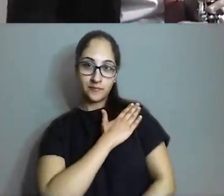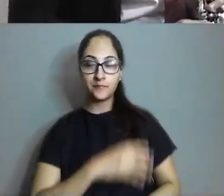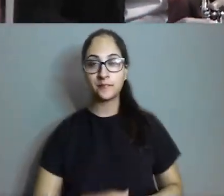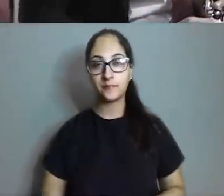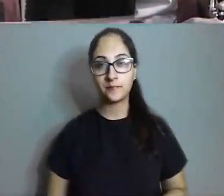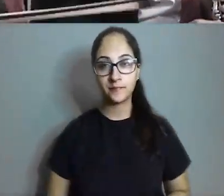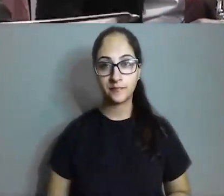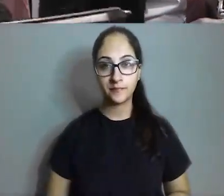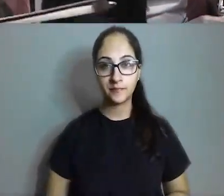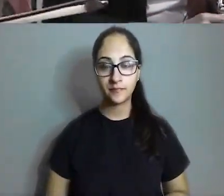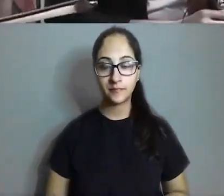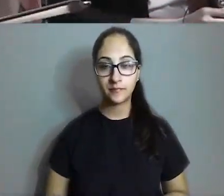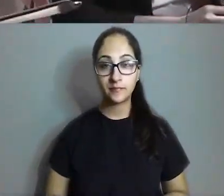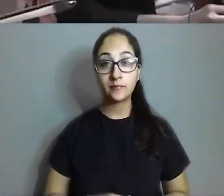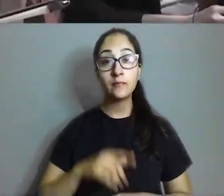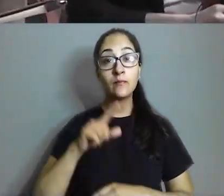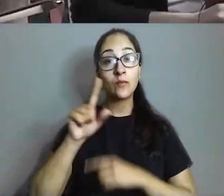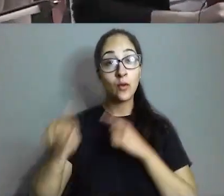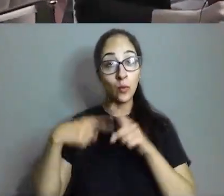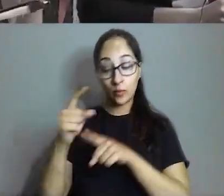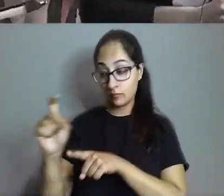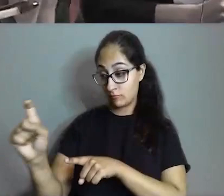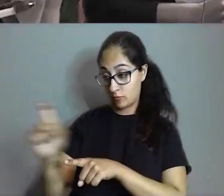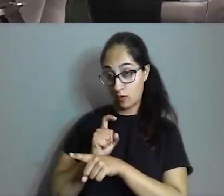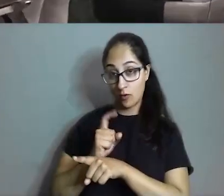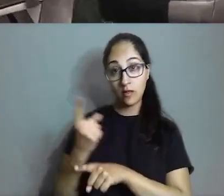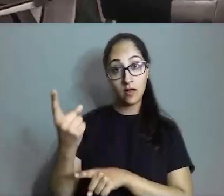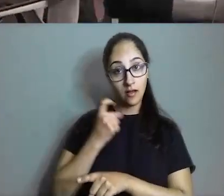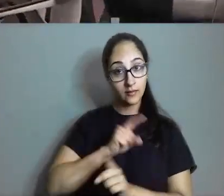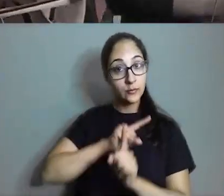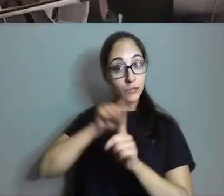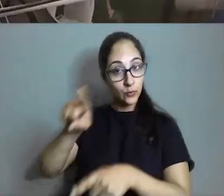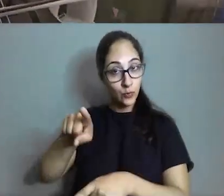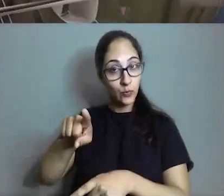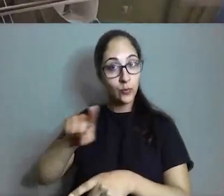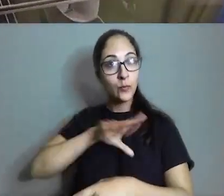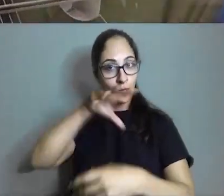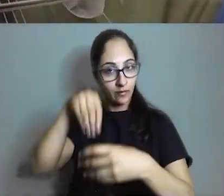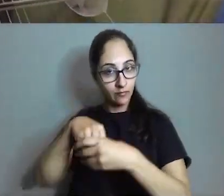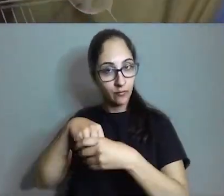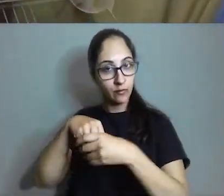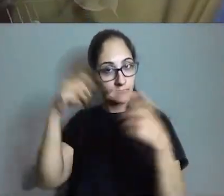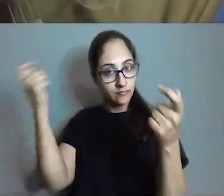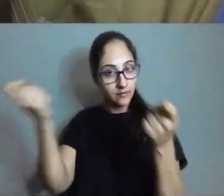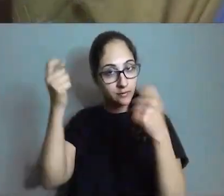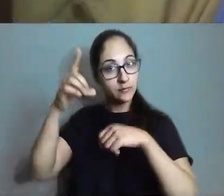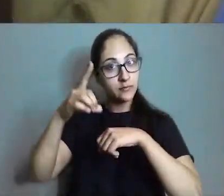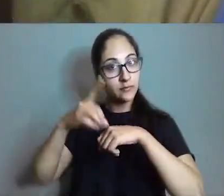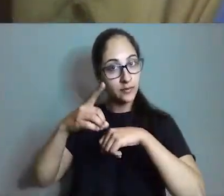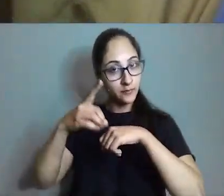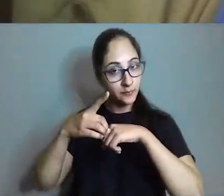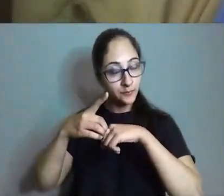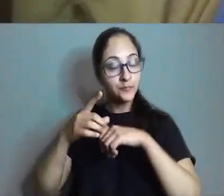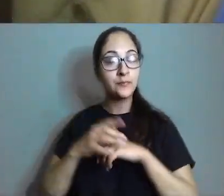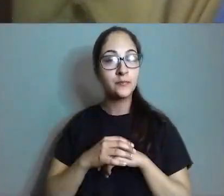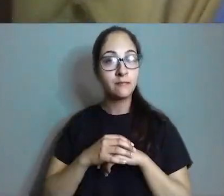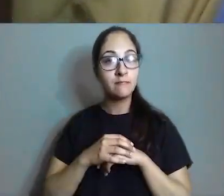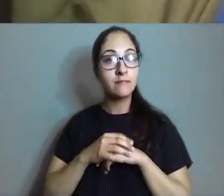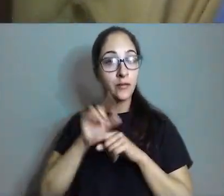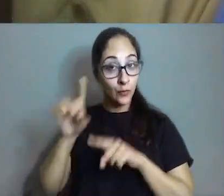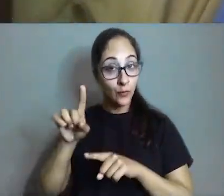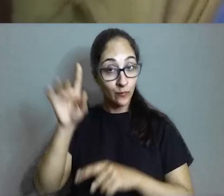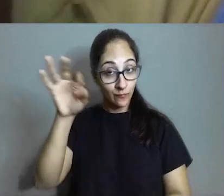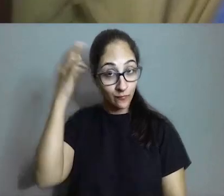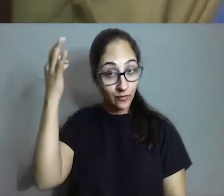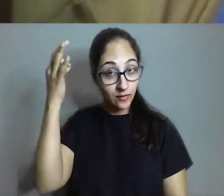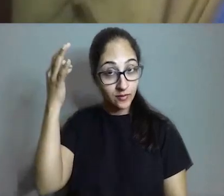When I first found out I was invited to play at Aiglemont, I was shocked to say the very least. In fact, what had